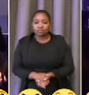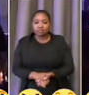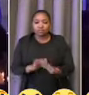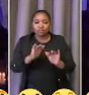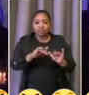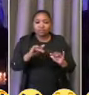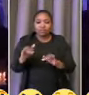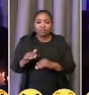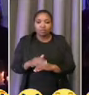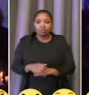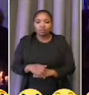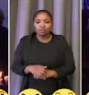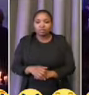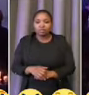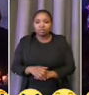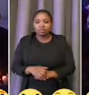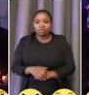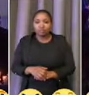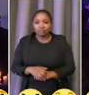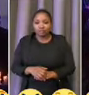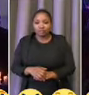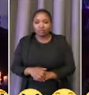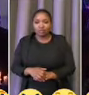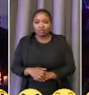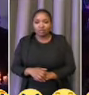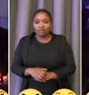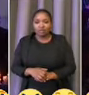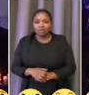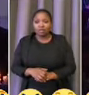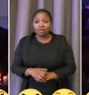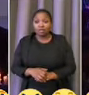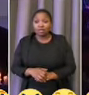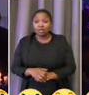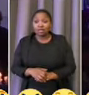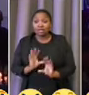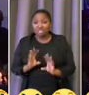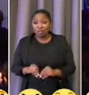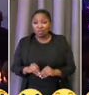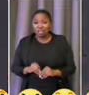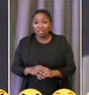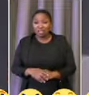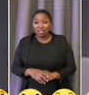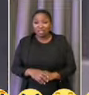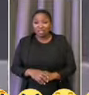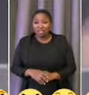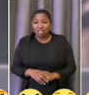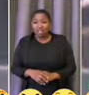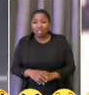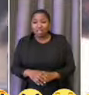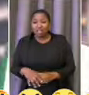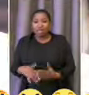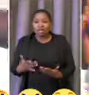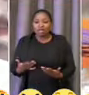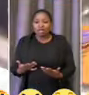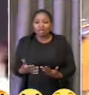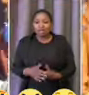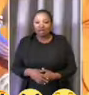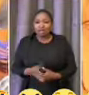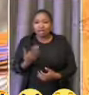Pambili Mbogoto, Pambili. I can't hear you. Pambili Mbogoto, Pambili.